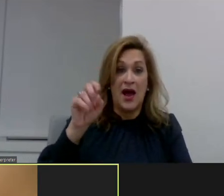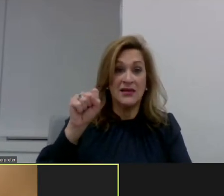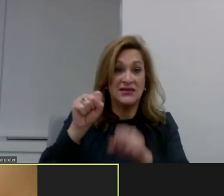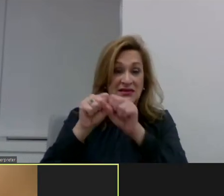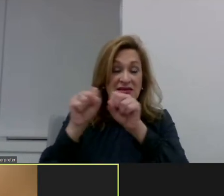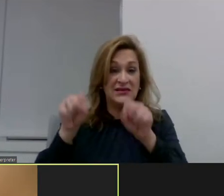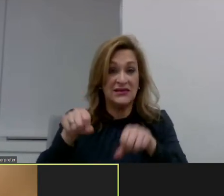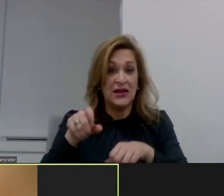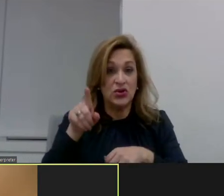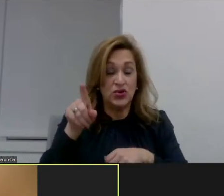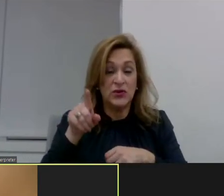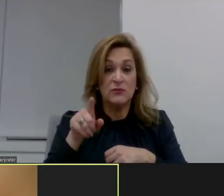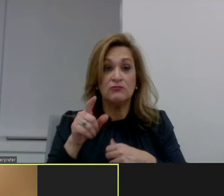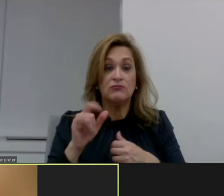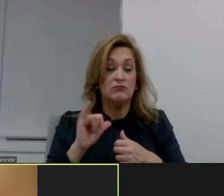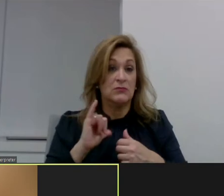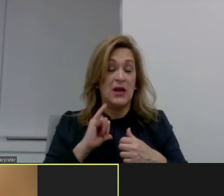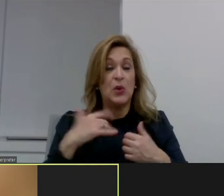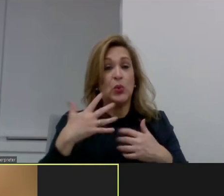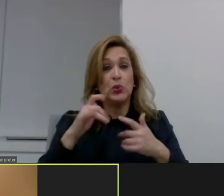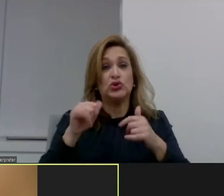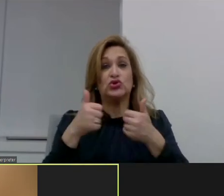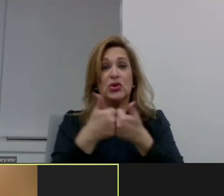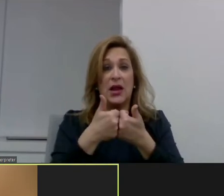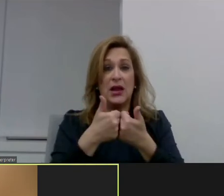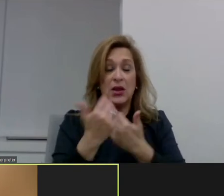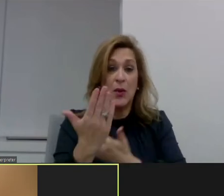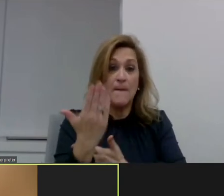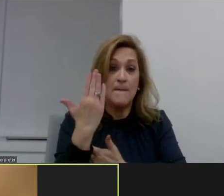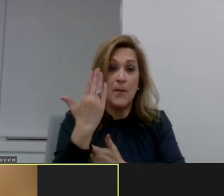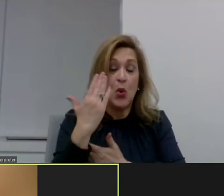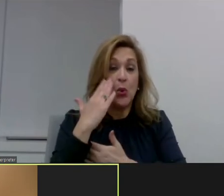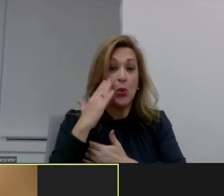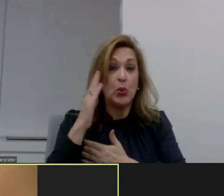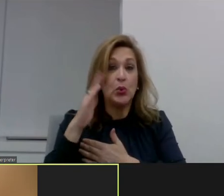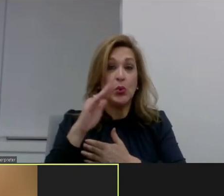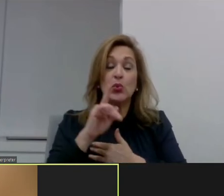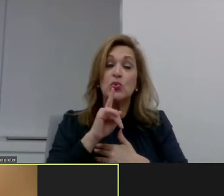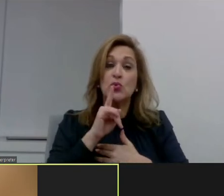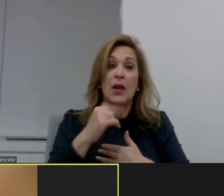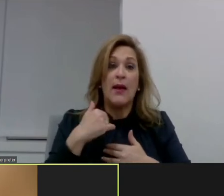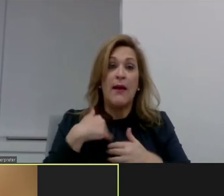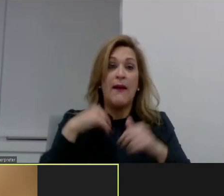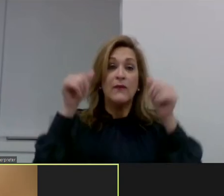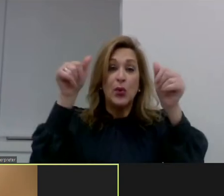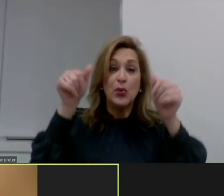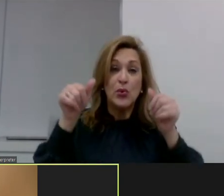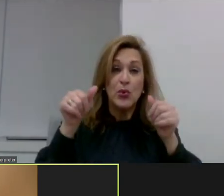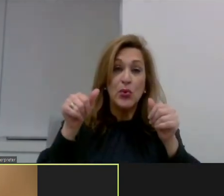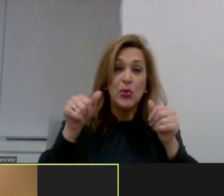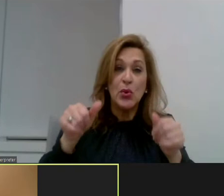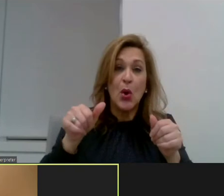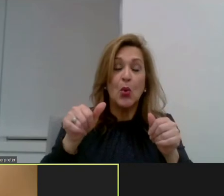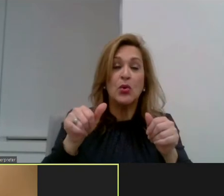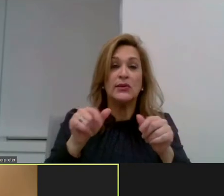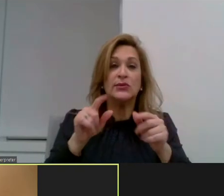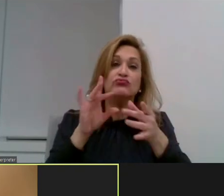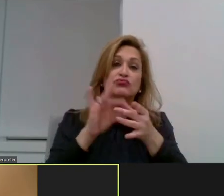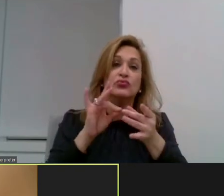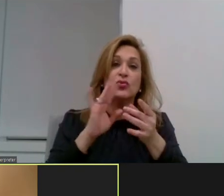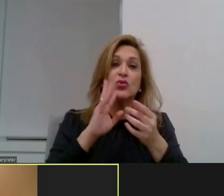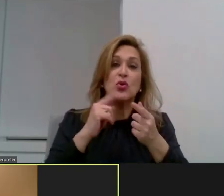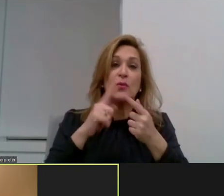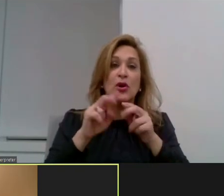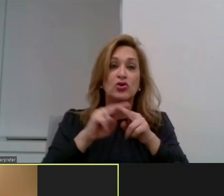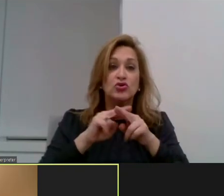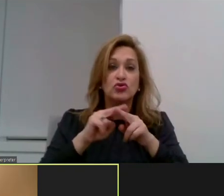And I am having a great challenge. In the morning, sometimes there's a notice or notices there to say that the train is running on